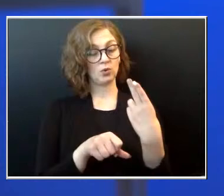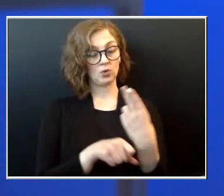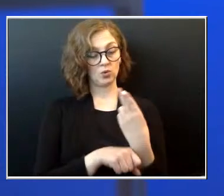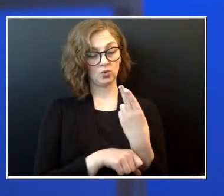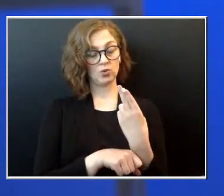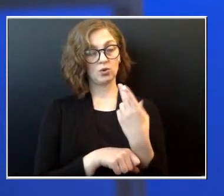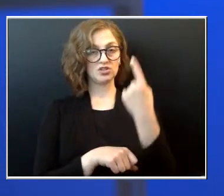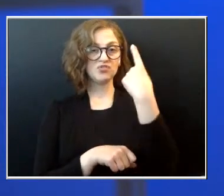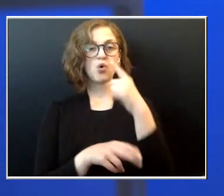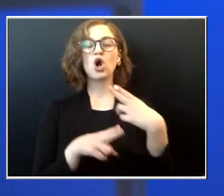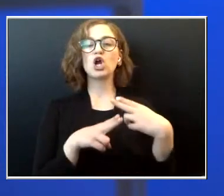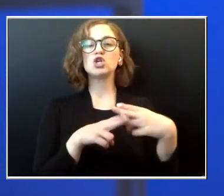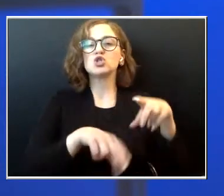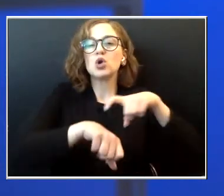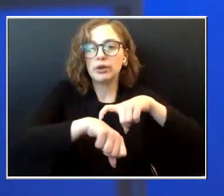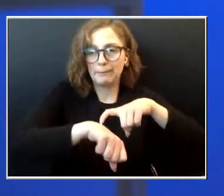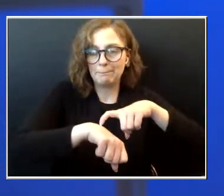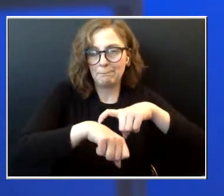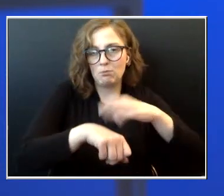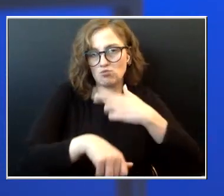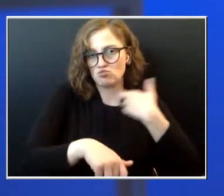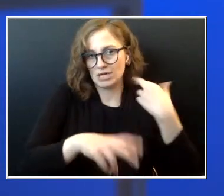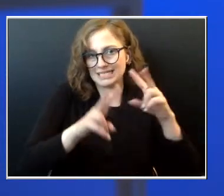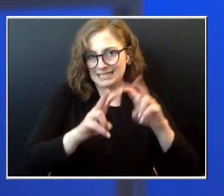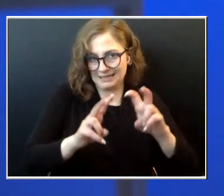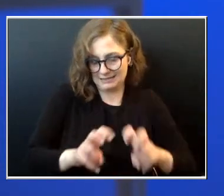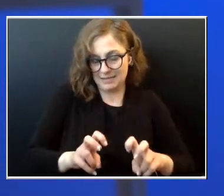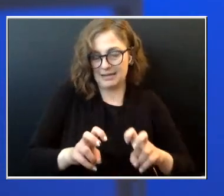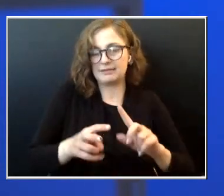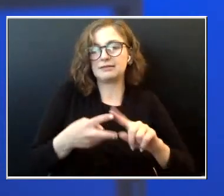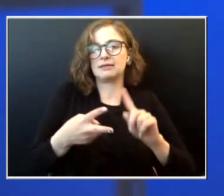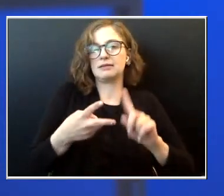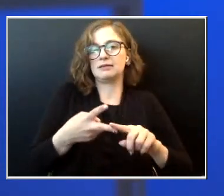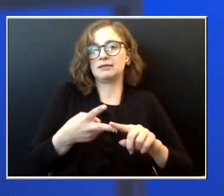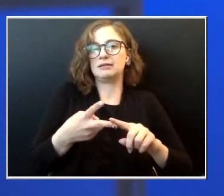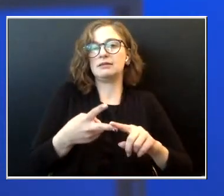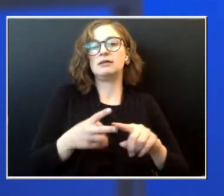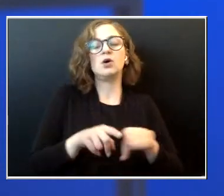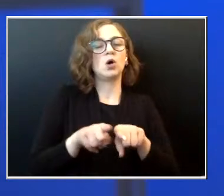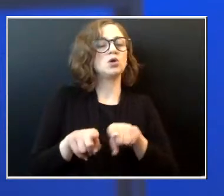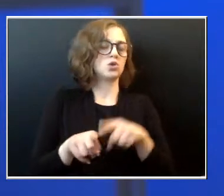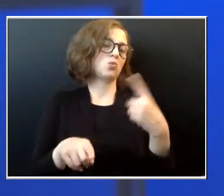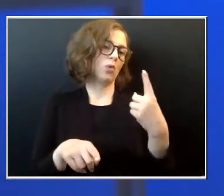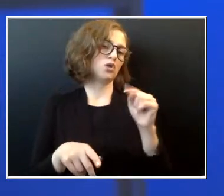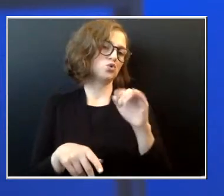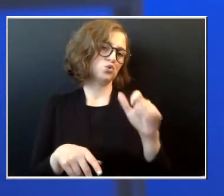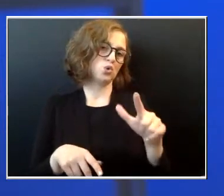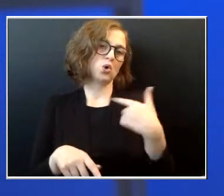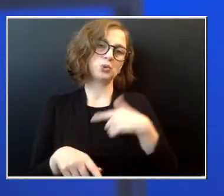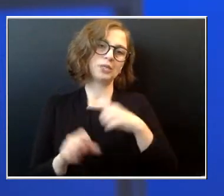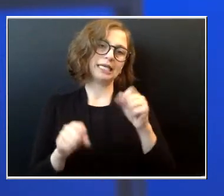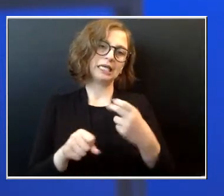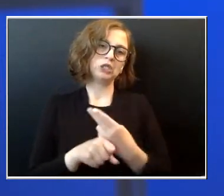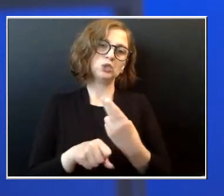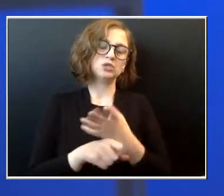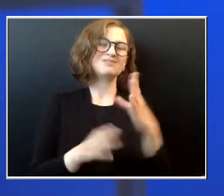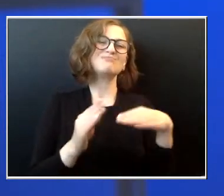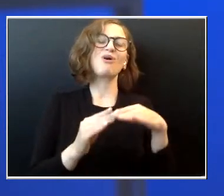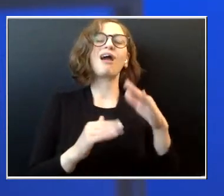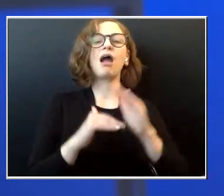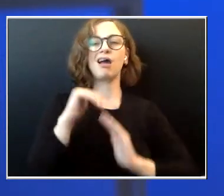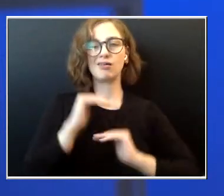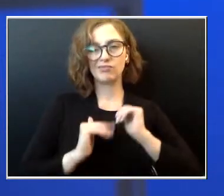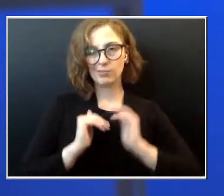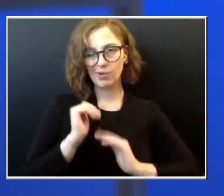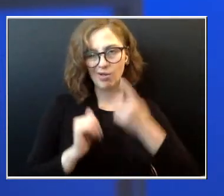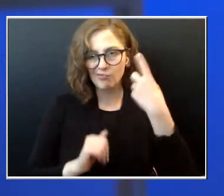risk assessment, as well as a tool that we can use that is much more comfortable for the woman to tell